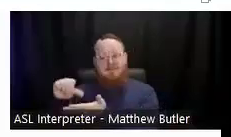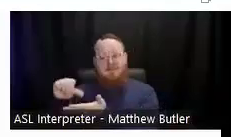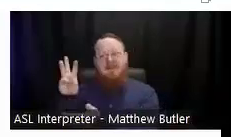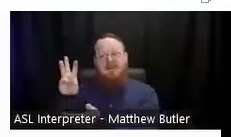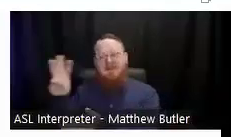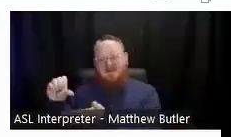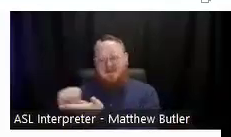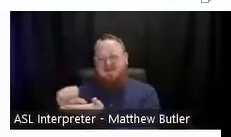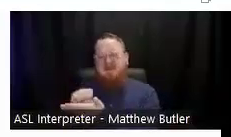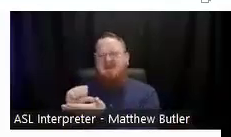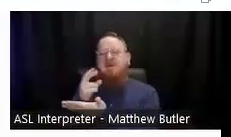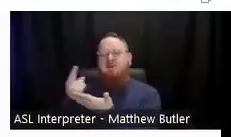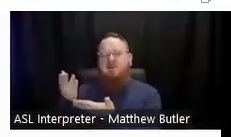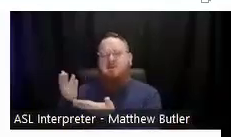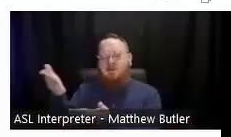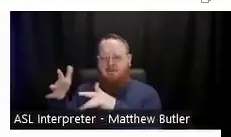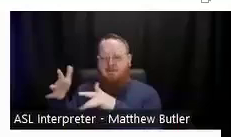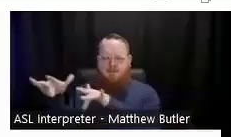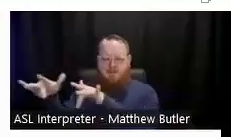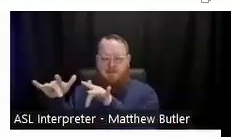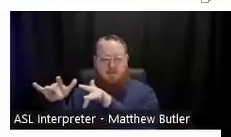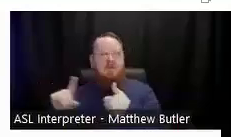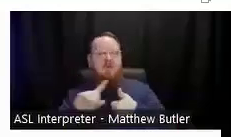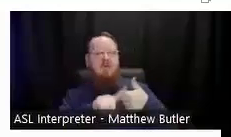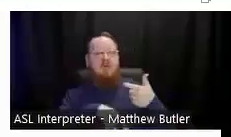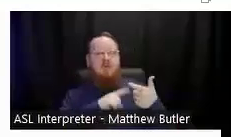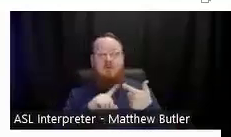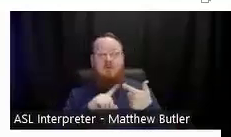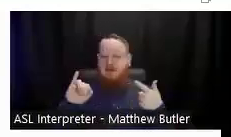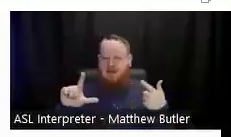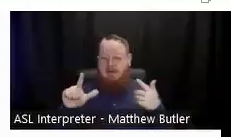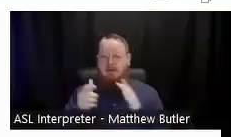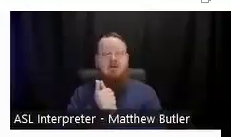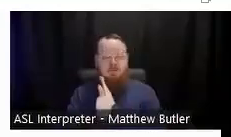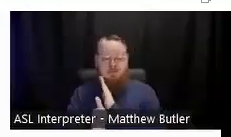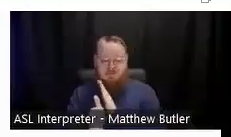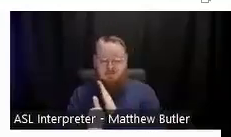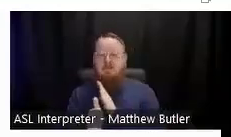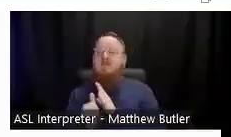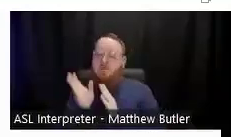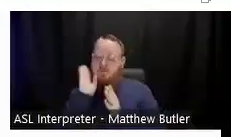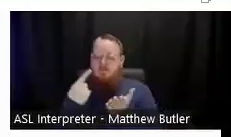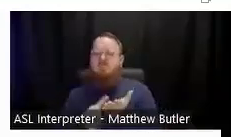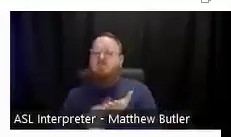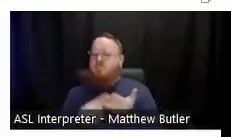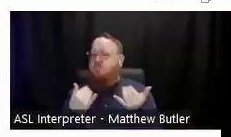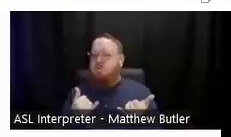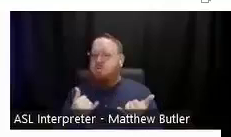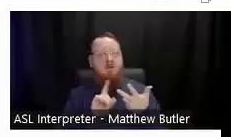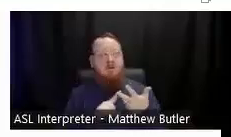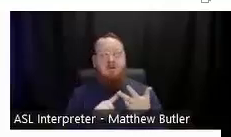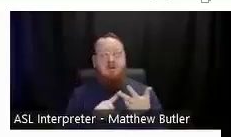resources. IL skills, we're going to talk about today. Peer counseling, we talked about last month in the same